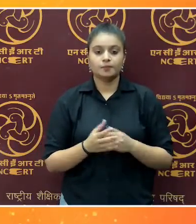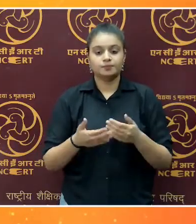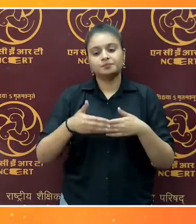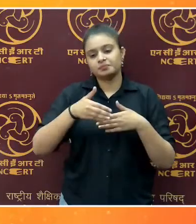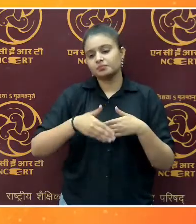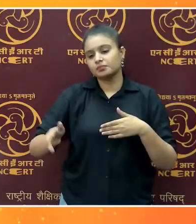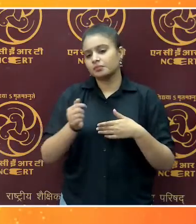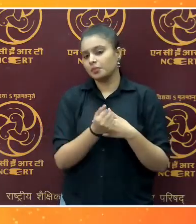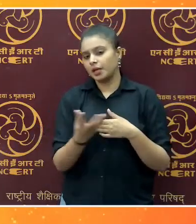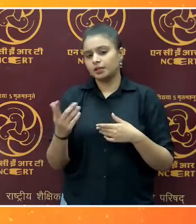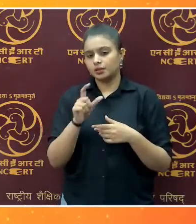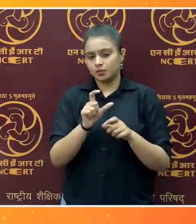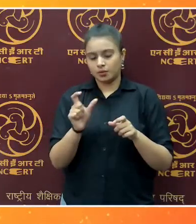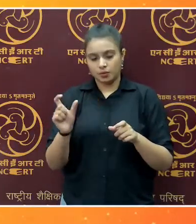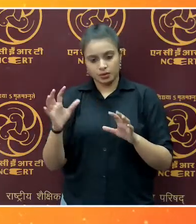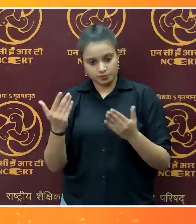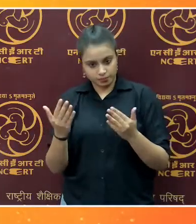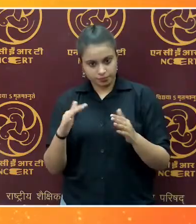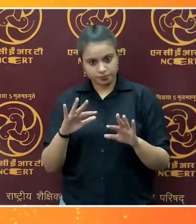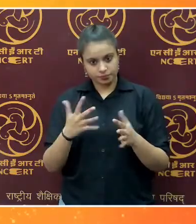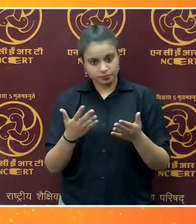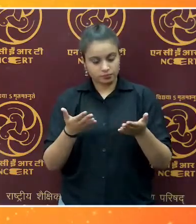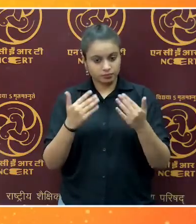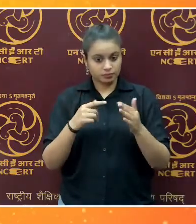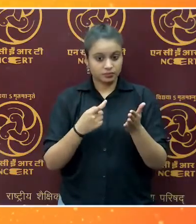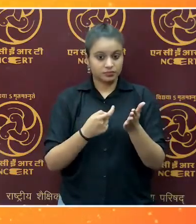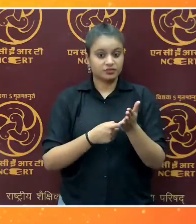on. Even a word like